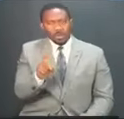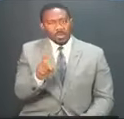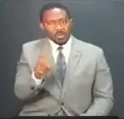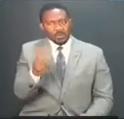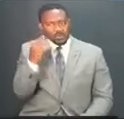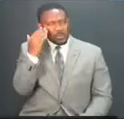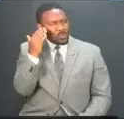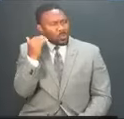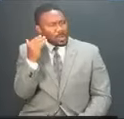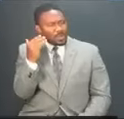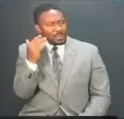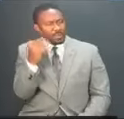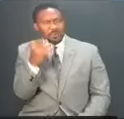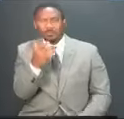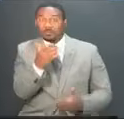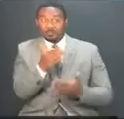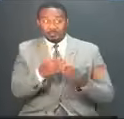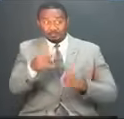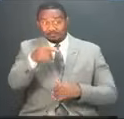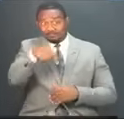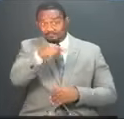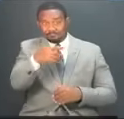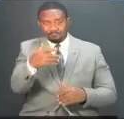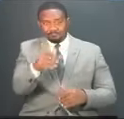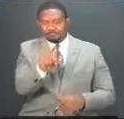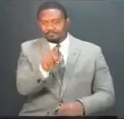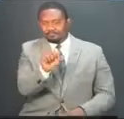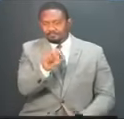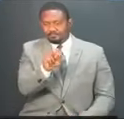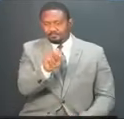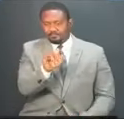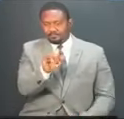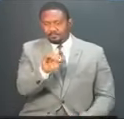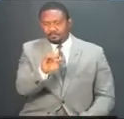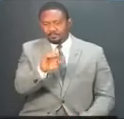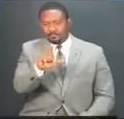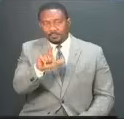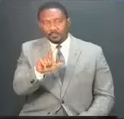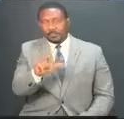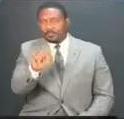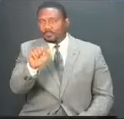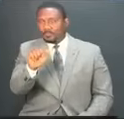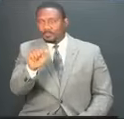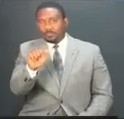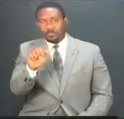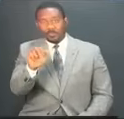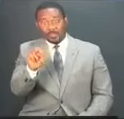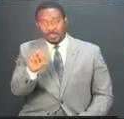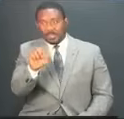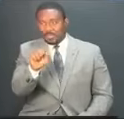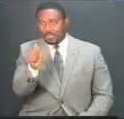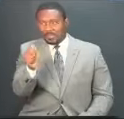the election petition filed by Daniel Nsal Wakwal,